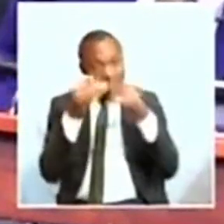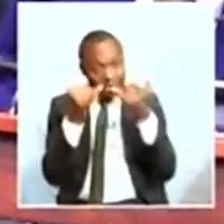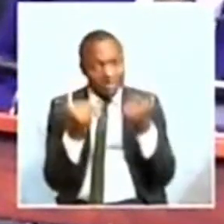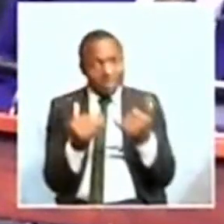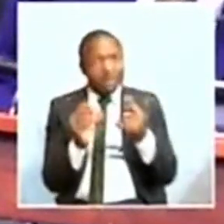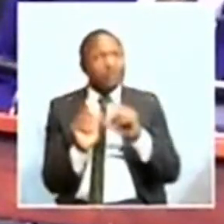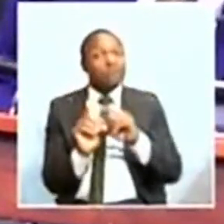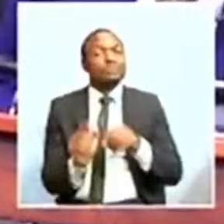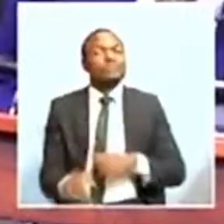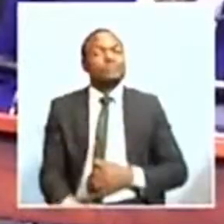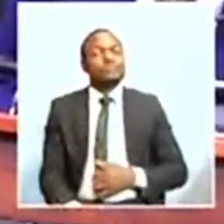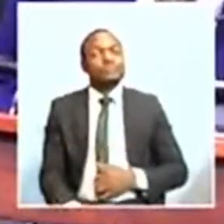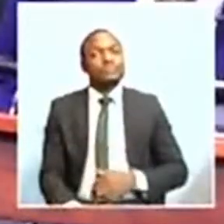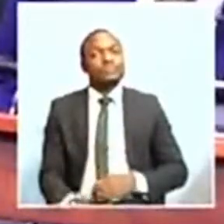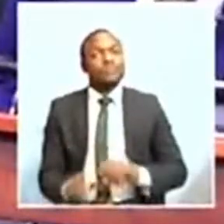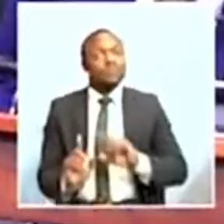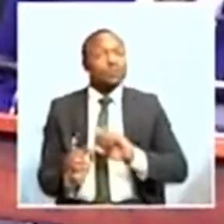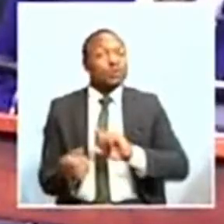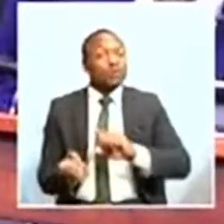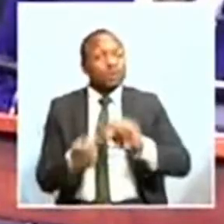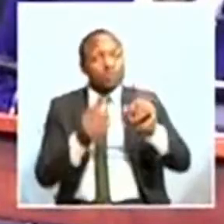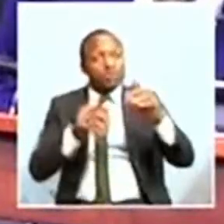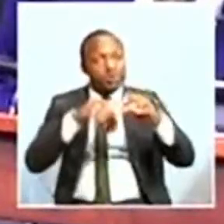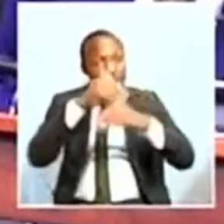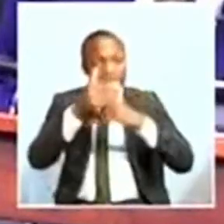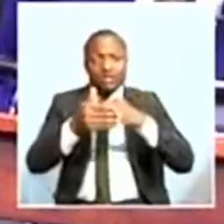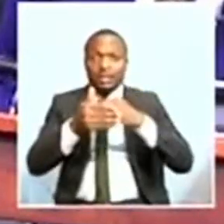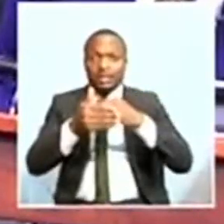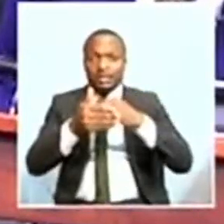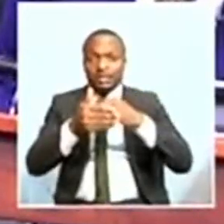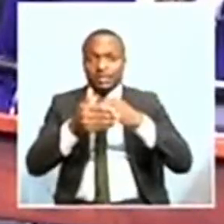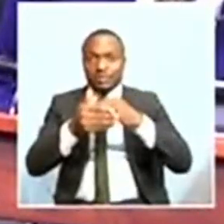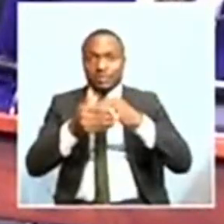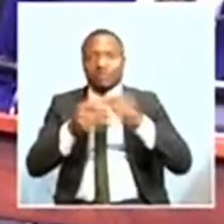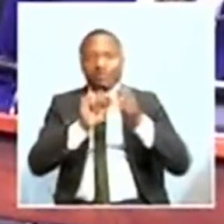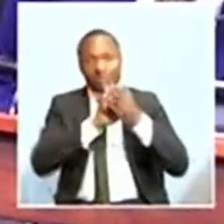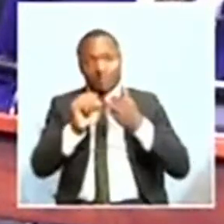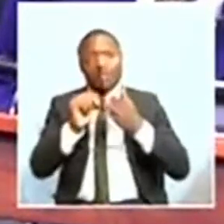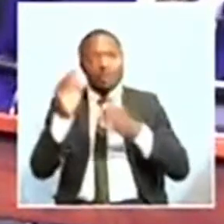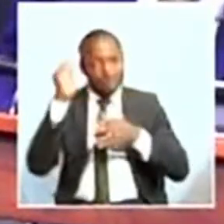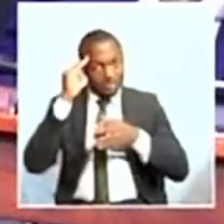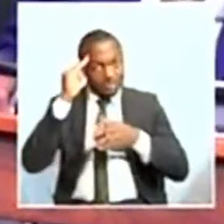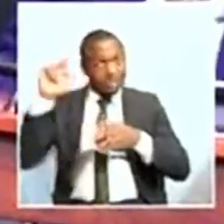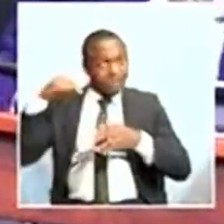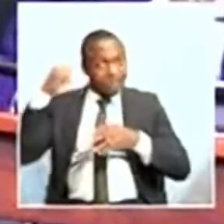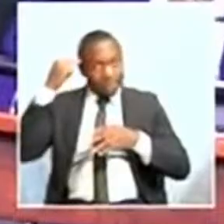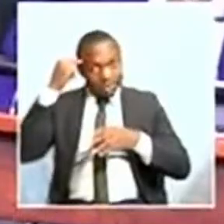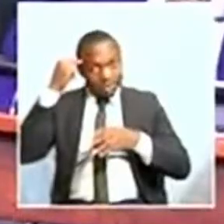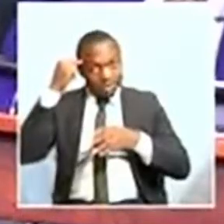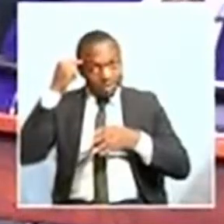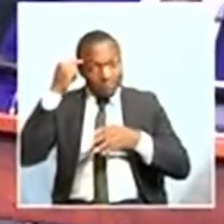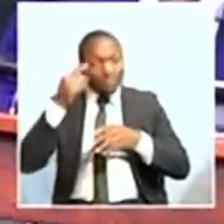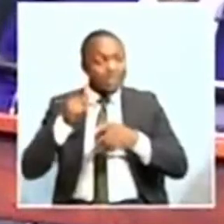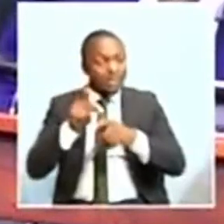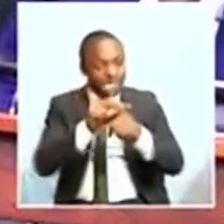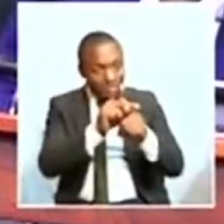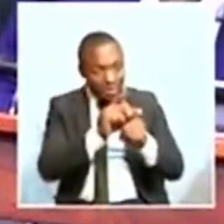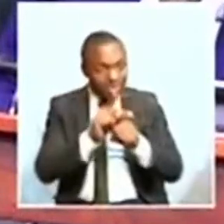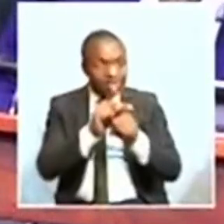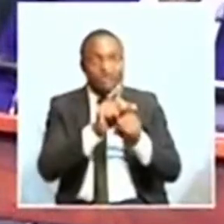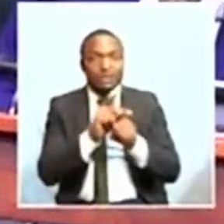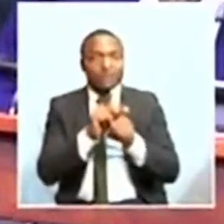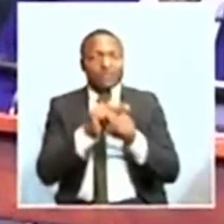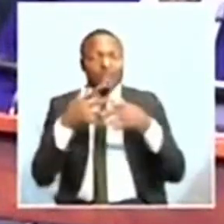out with that statement knowing that the state have actually been taking care of the